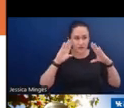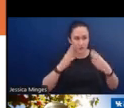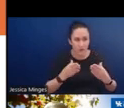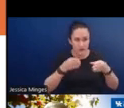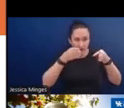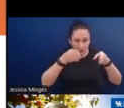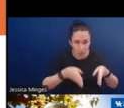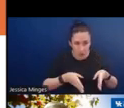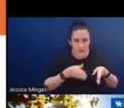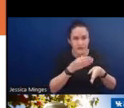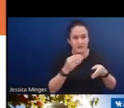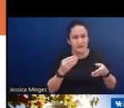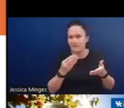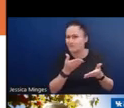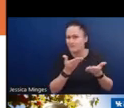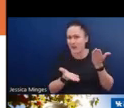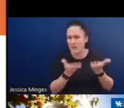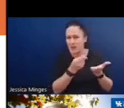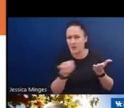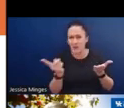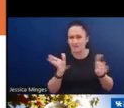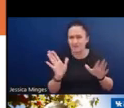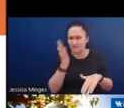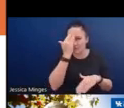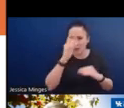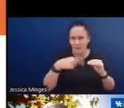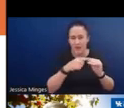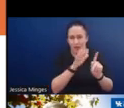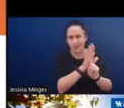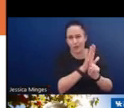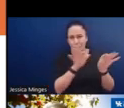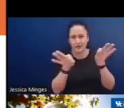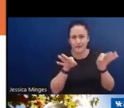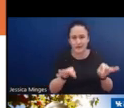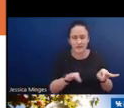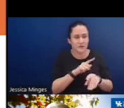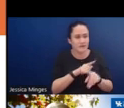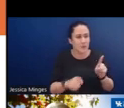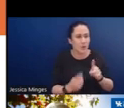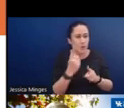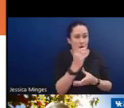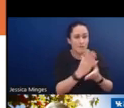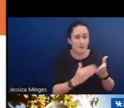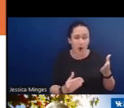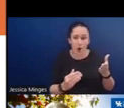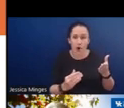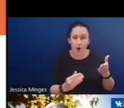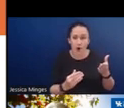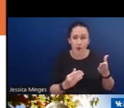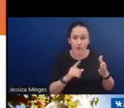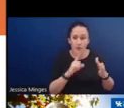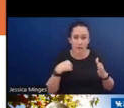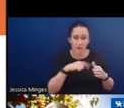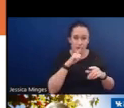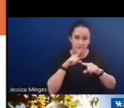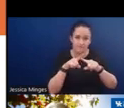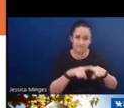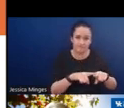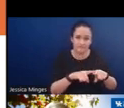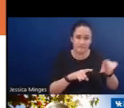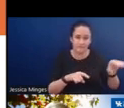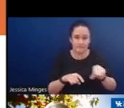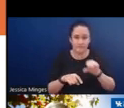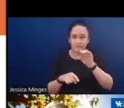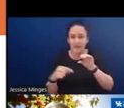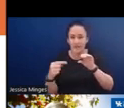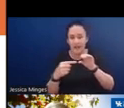you on here are probably familiar with SAMHSA's definition, but one part of it that we really leaned into was the importance of peer